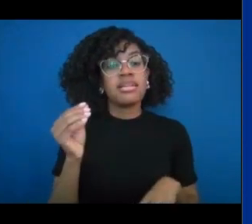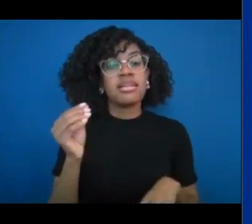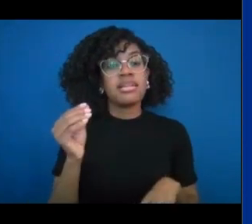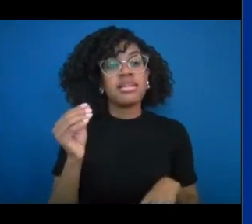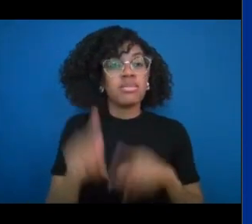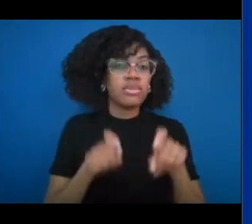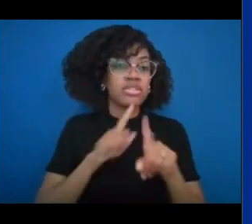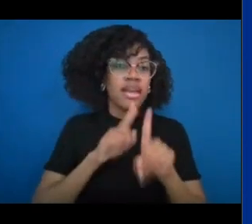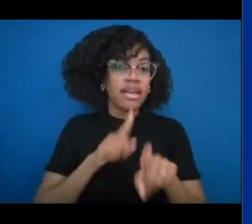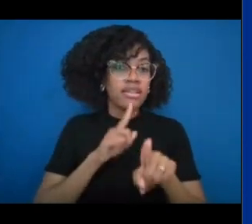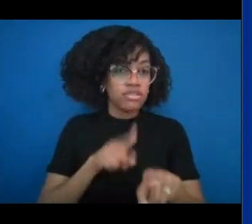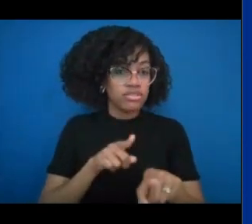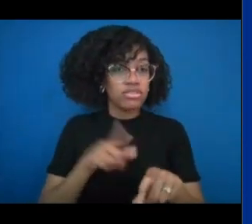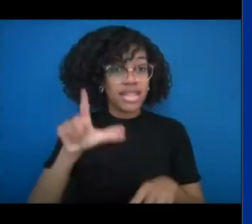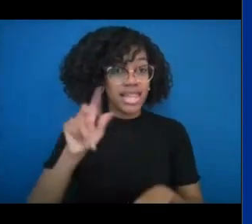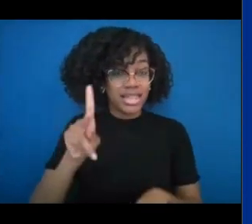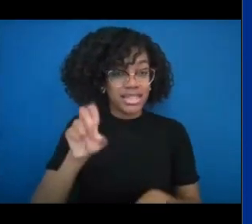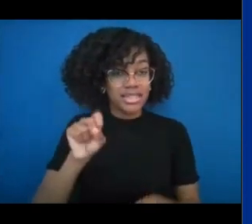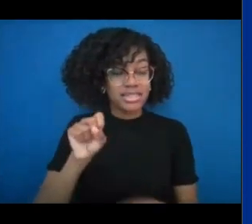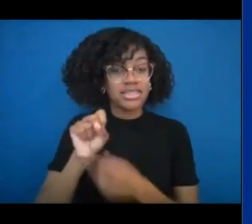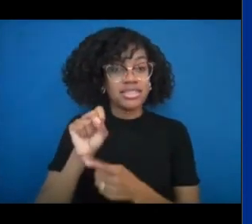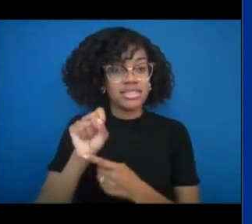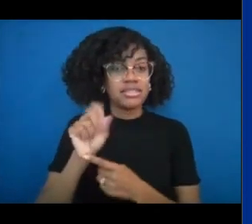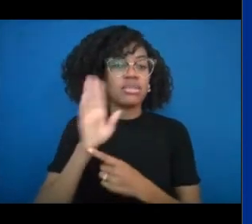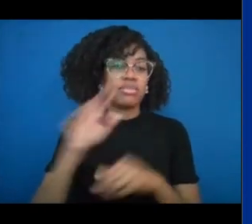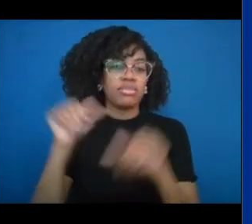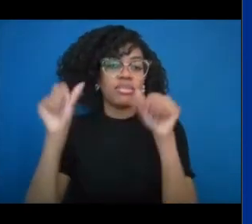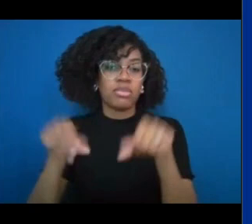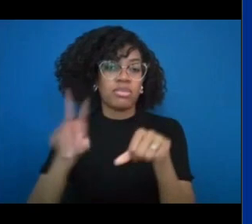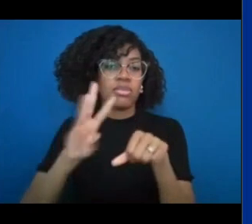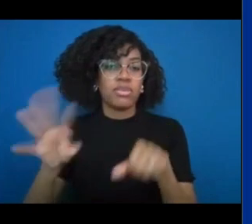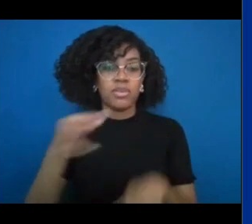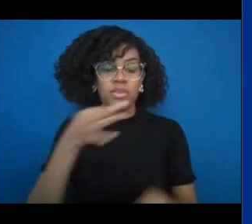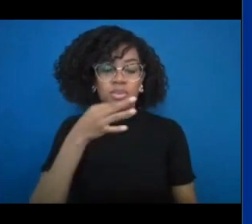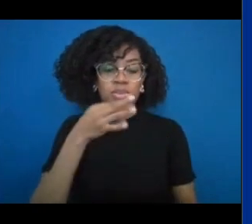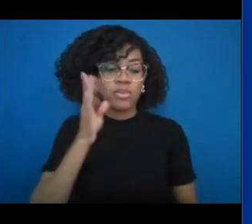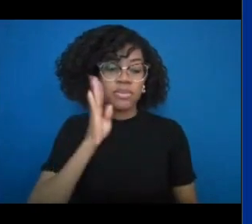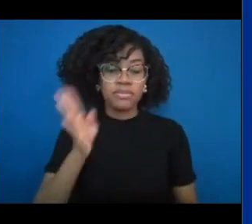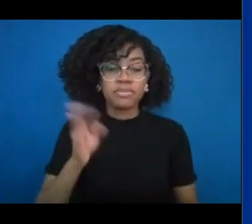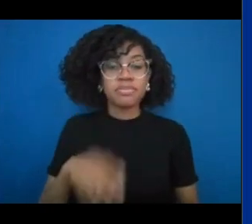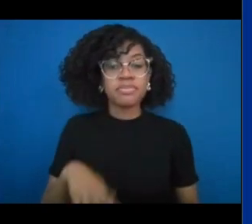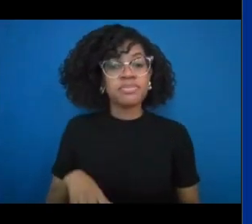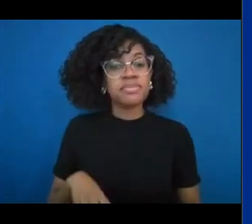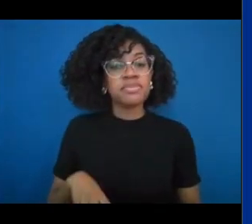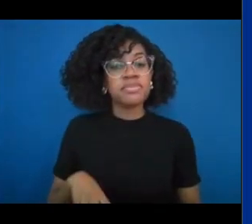Q&A are going up on our website shortly.